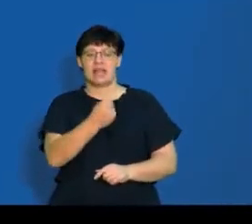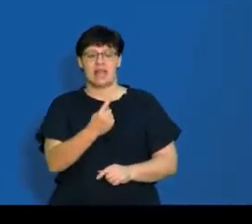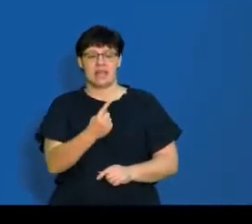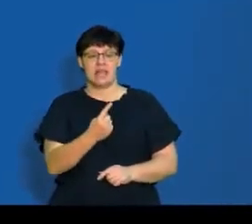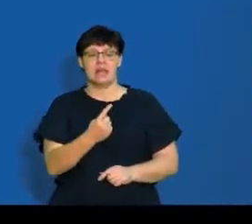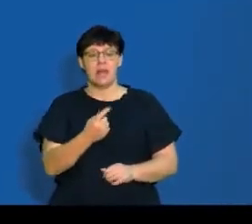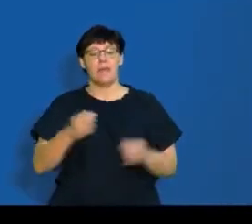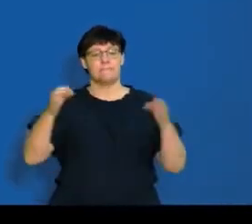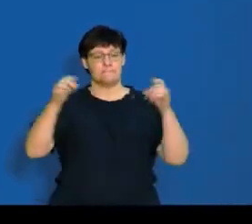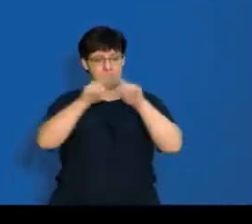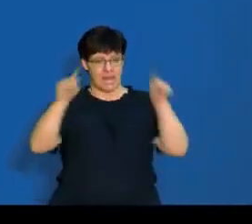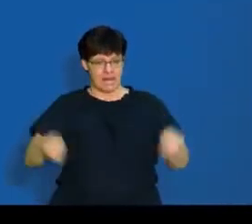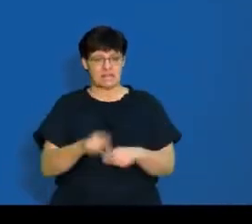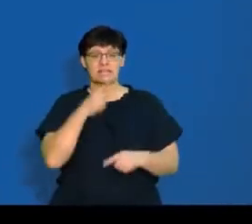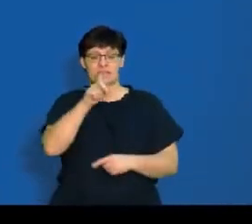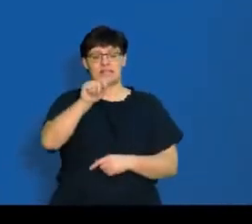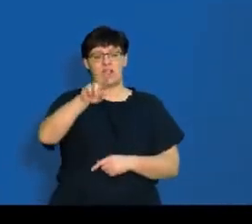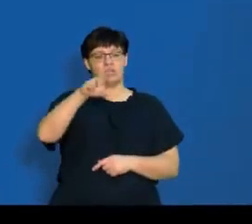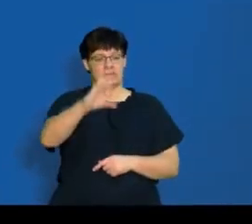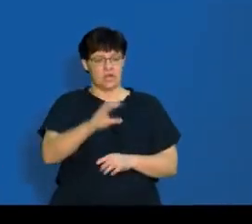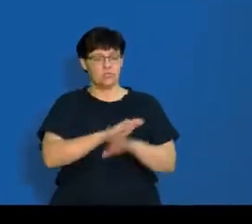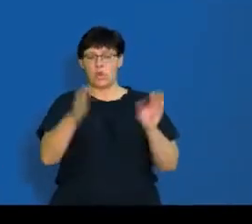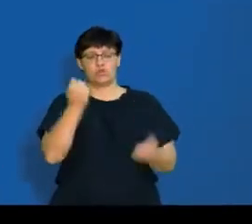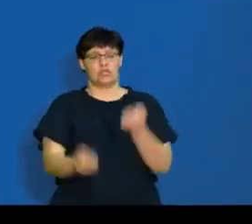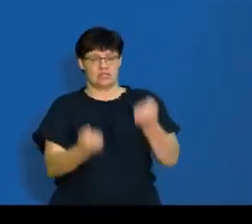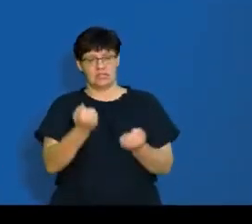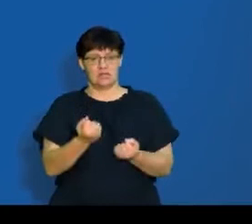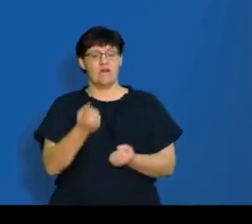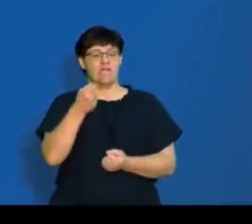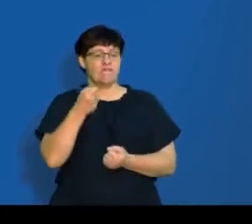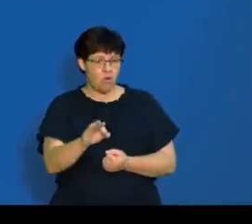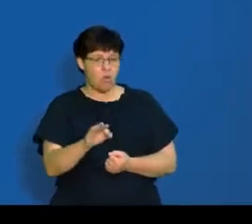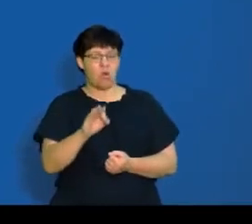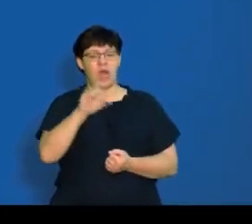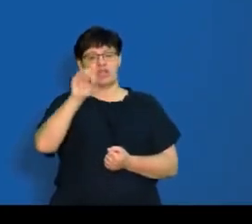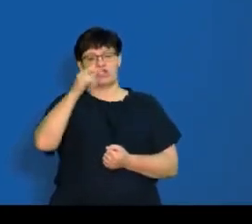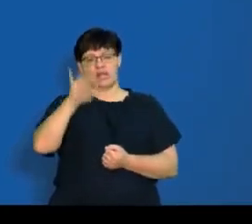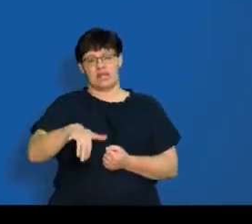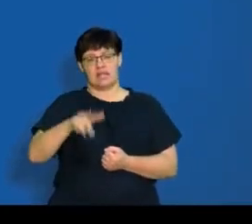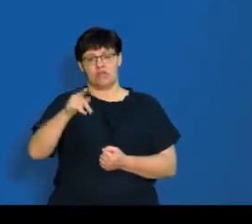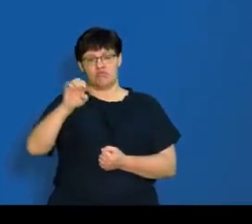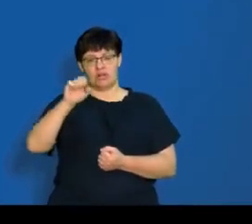that they were carrying a banner which says TRC, no justice for Ashley Krill. Okay.